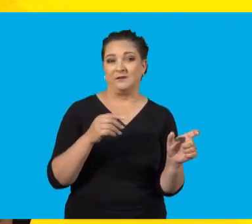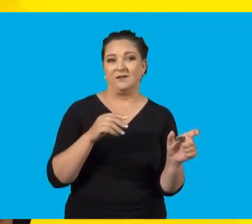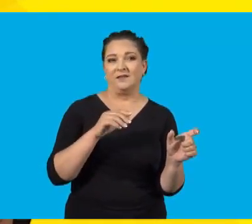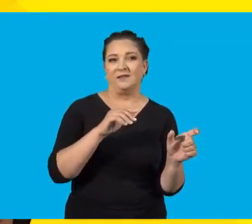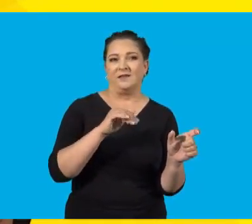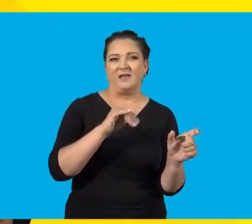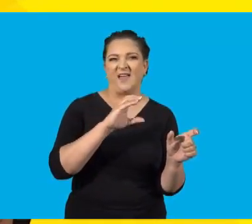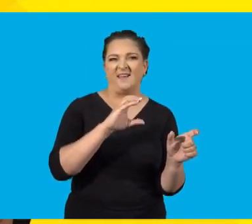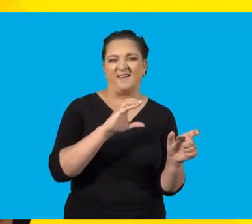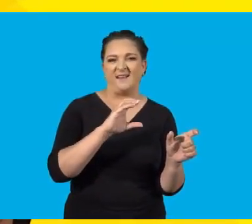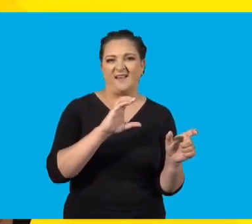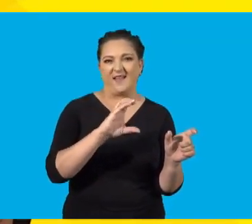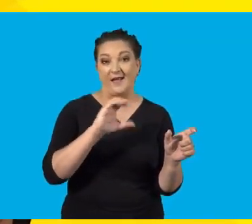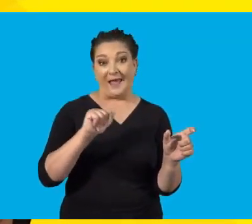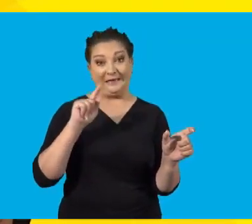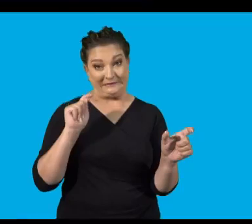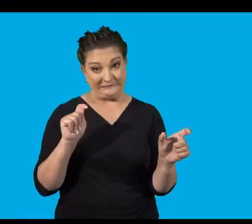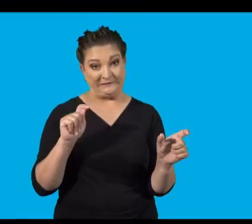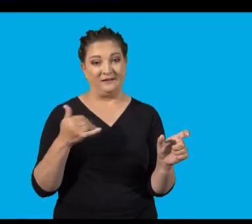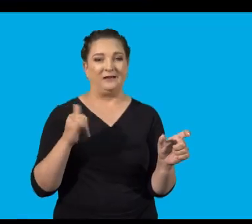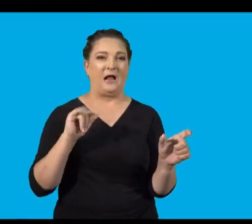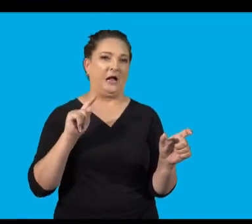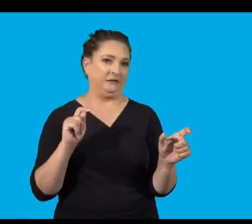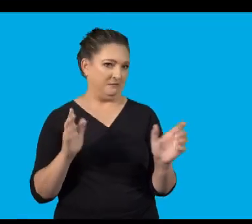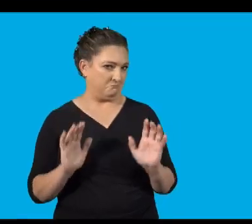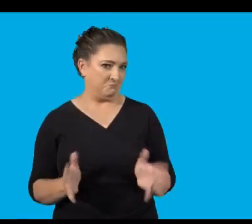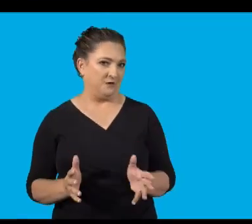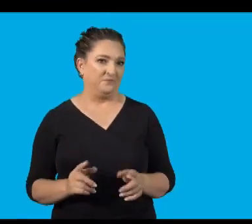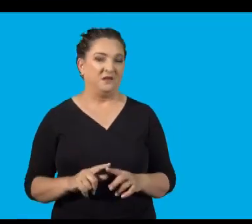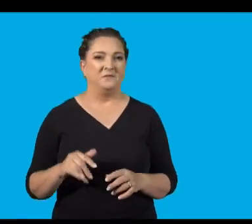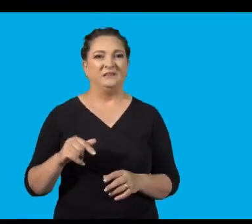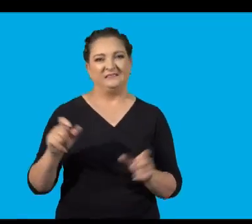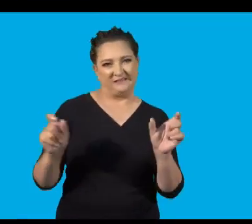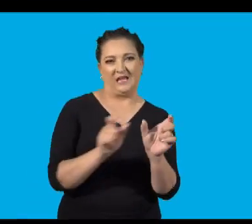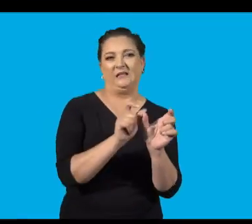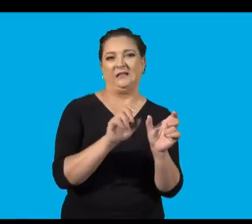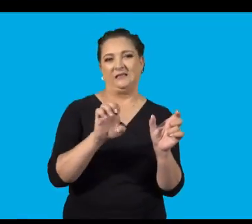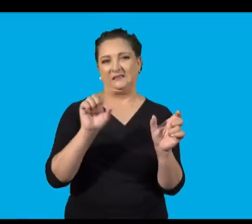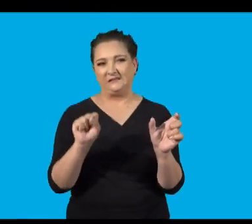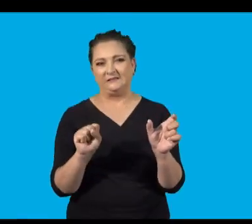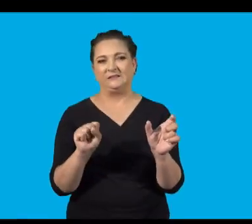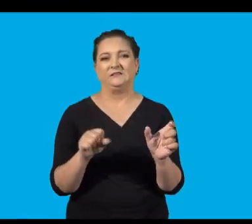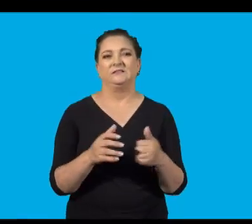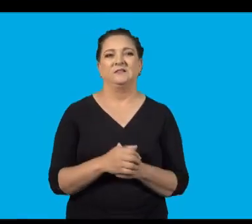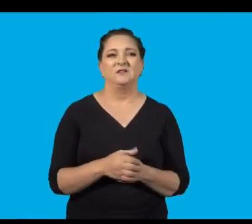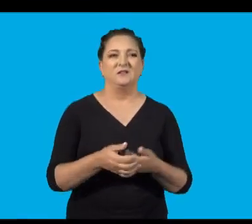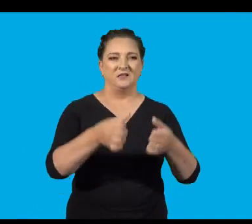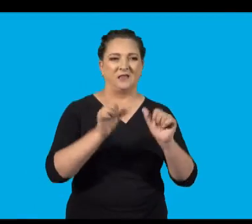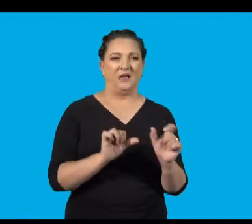and IT, all right? Then, if it ends on any of those, we just add an ES. Look at your